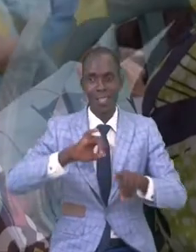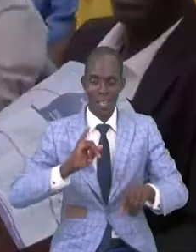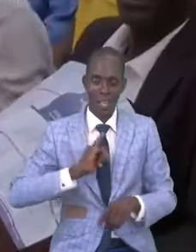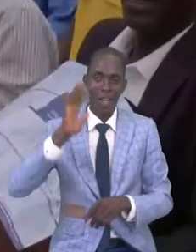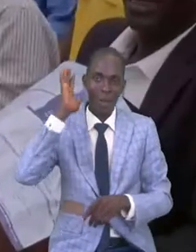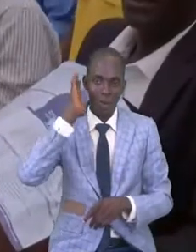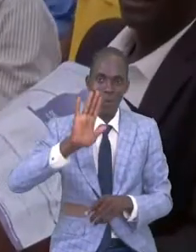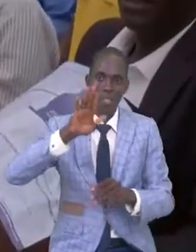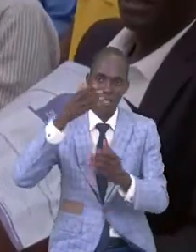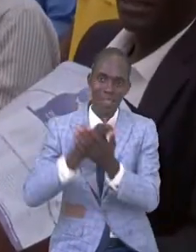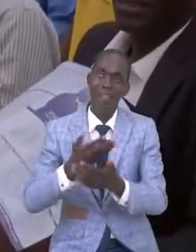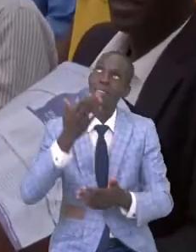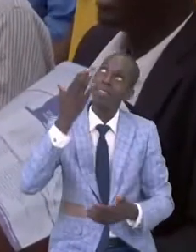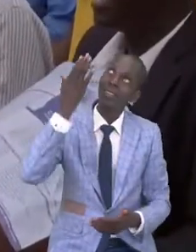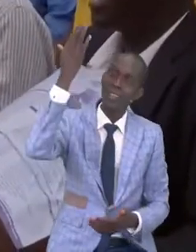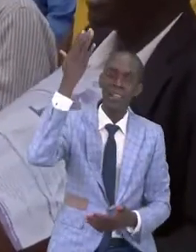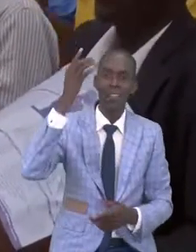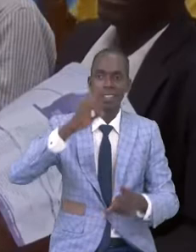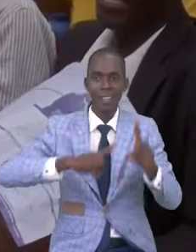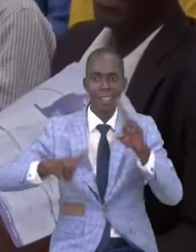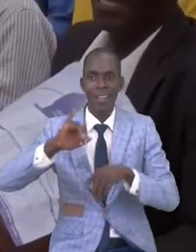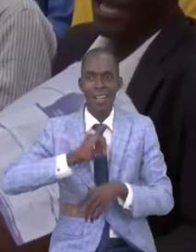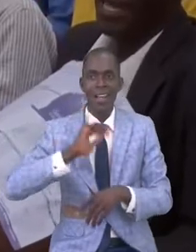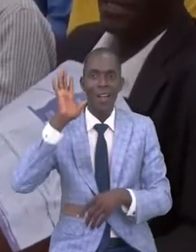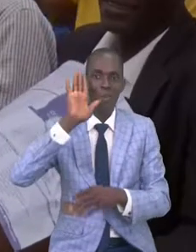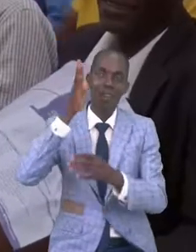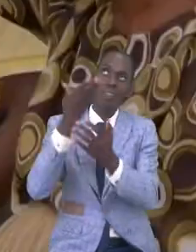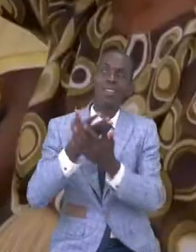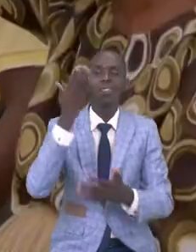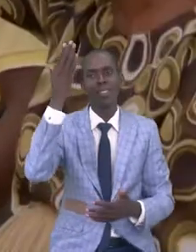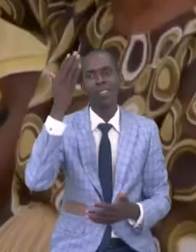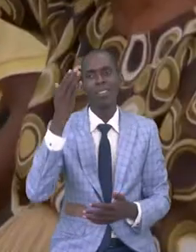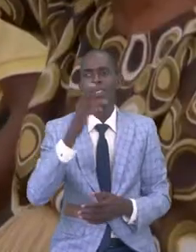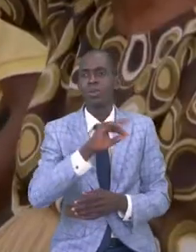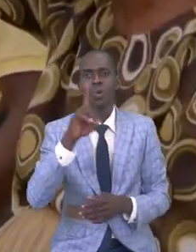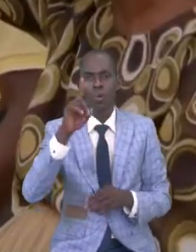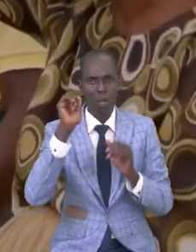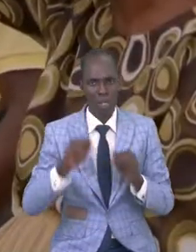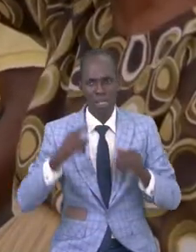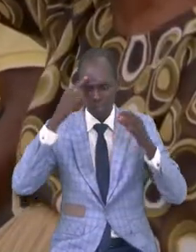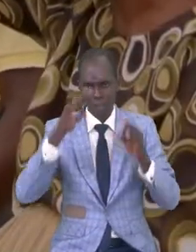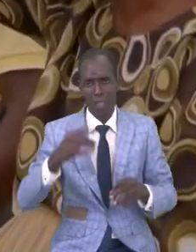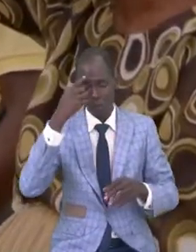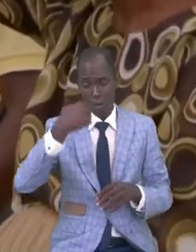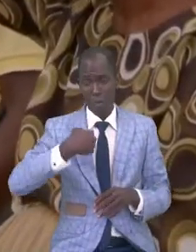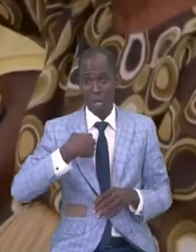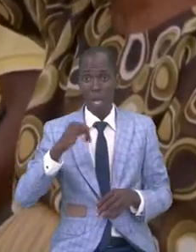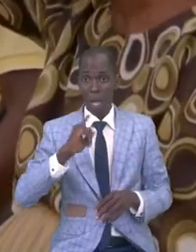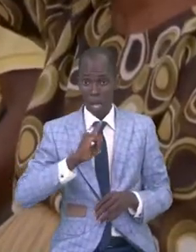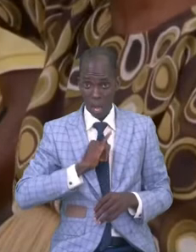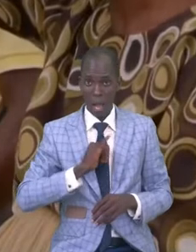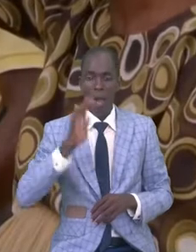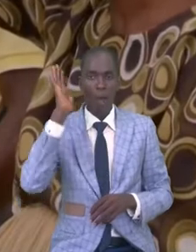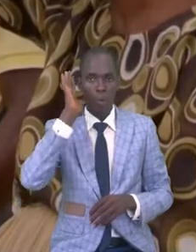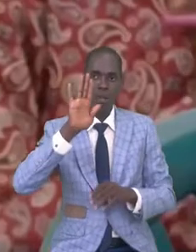there. I will get there. Nobody can decide for me. I will get there.